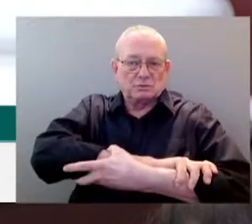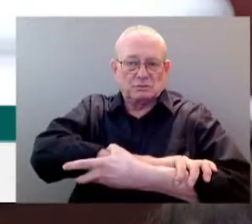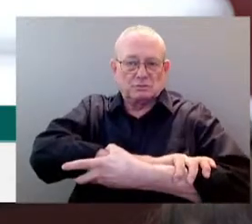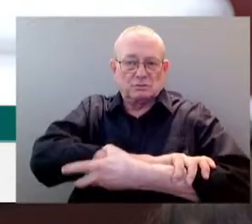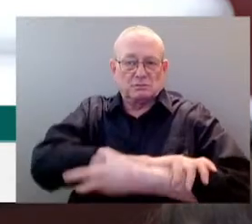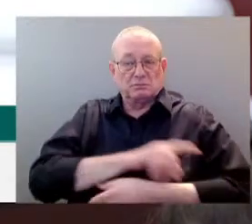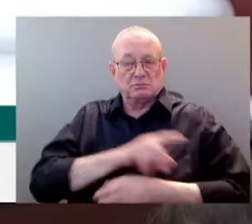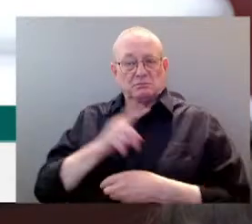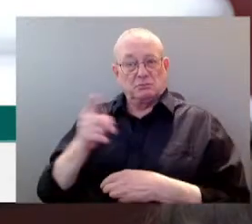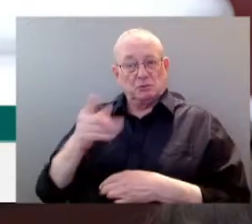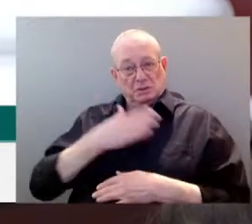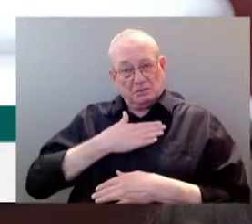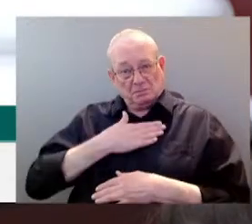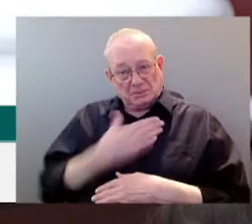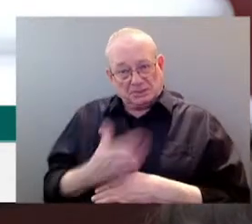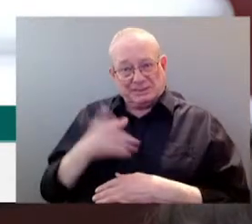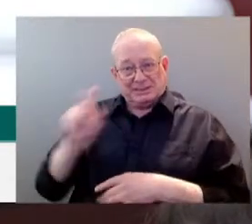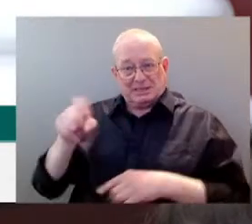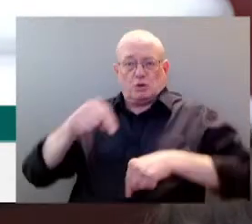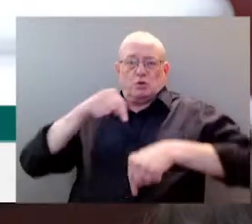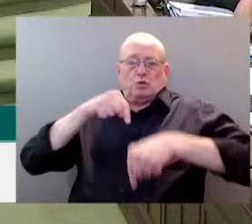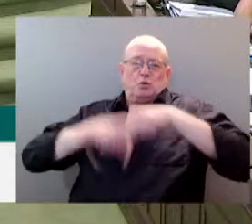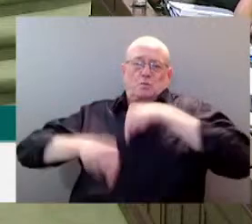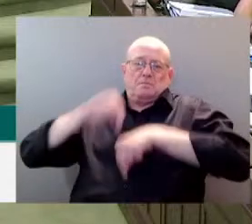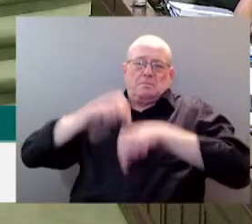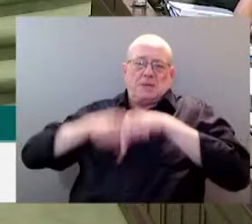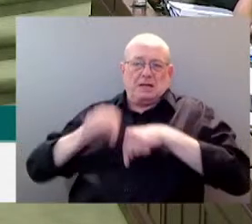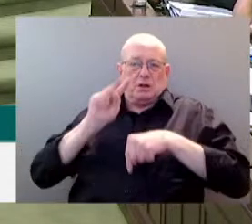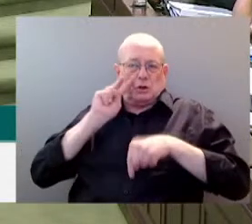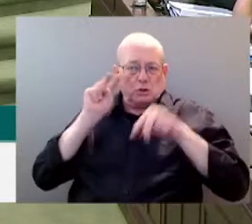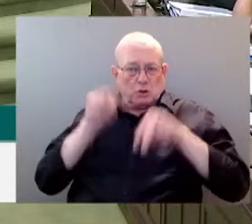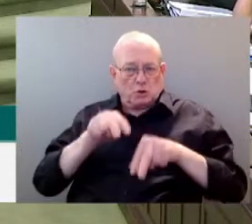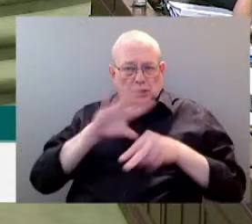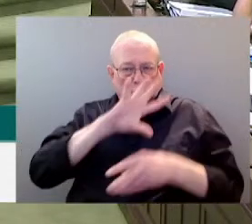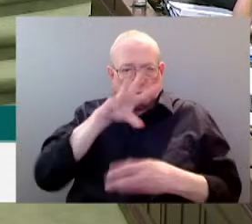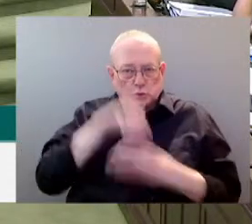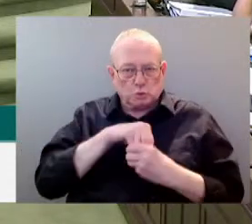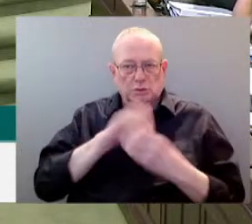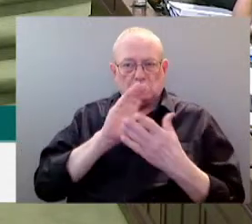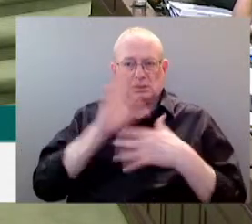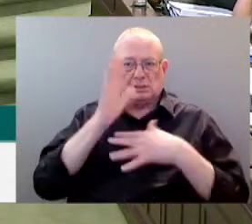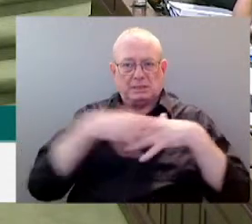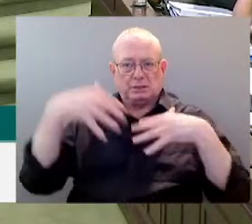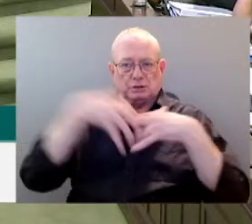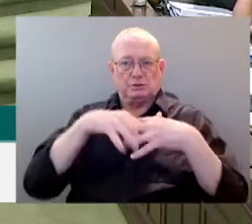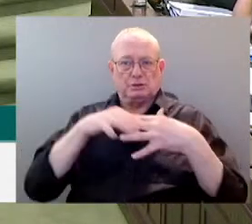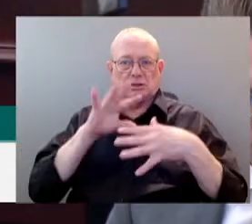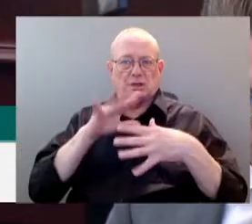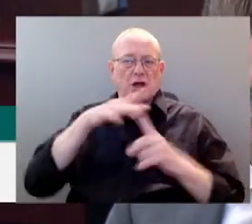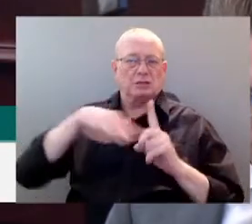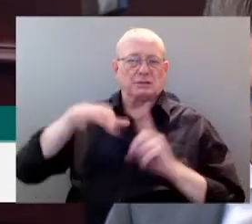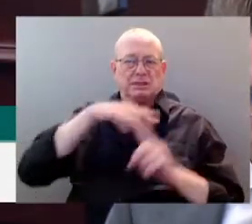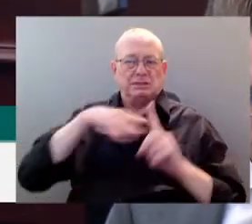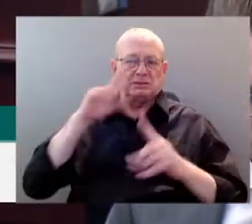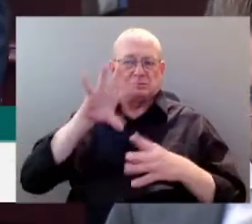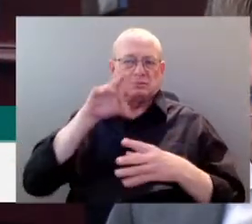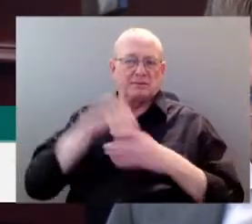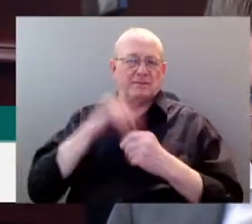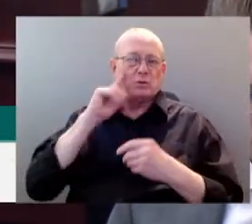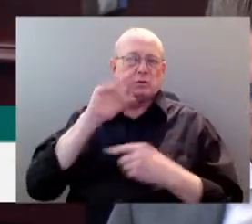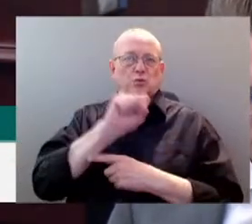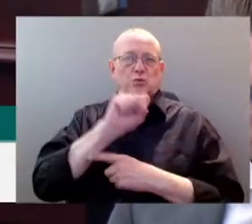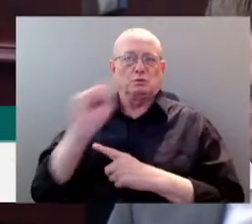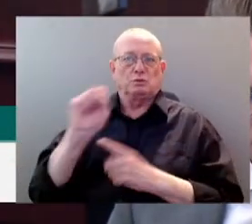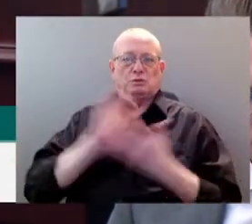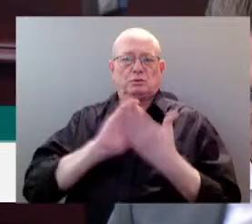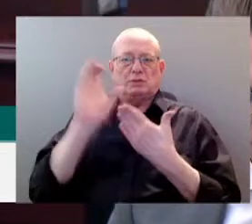content in the K to6 social studies curriculum the order order The Honorable minister of Education uh Mr Speaker I'm